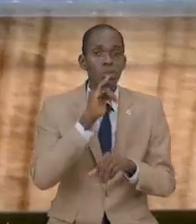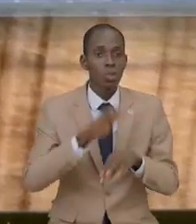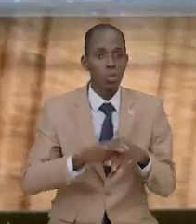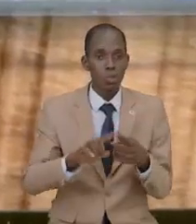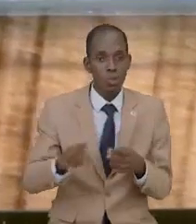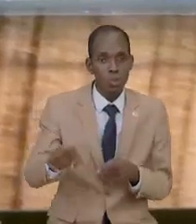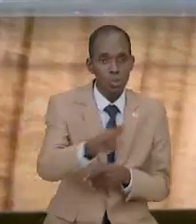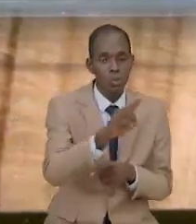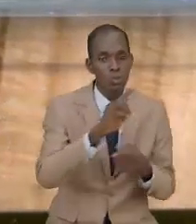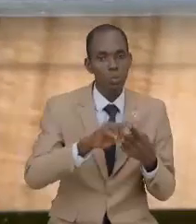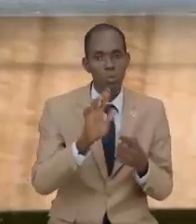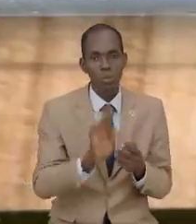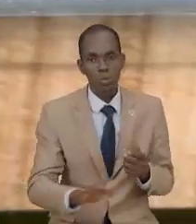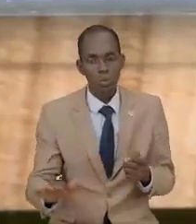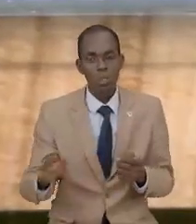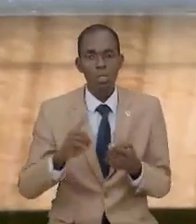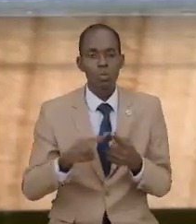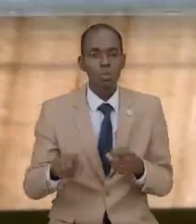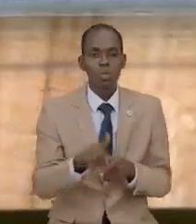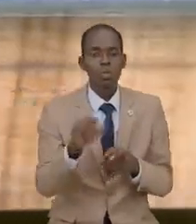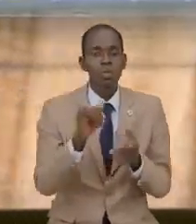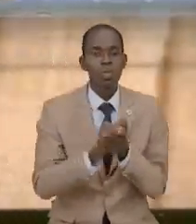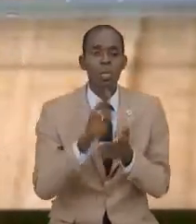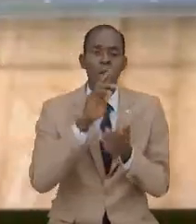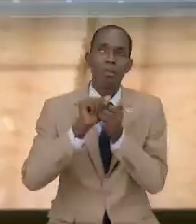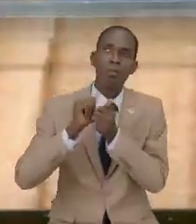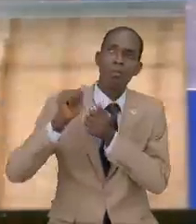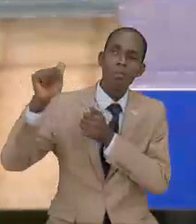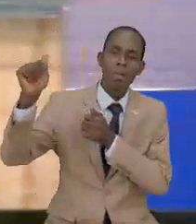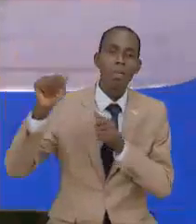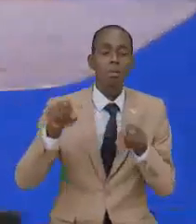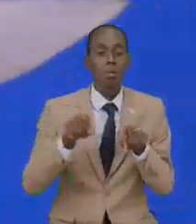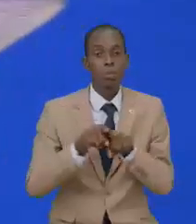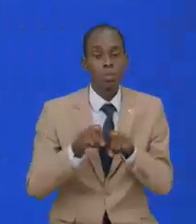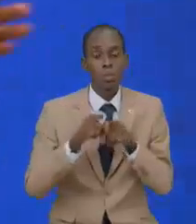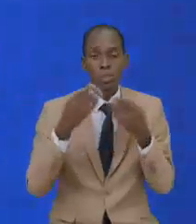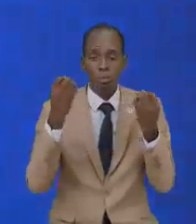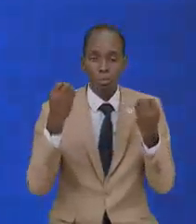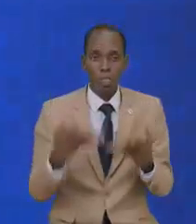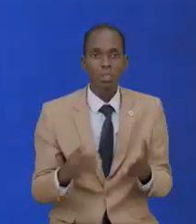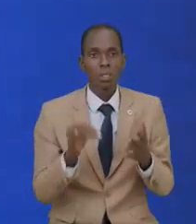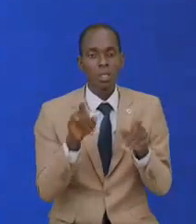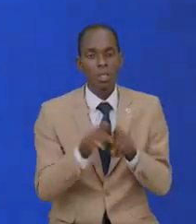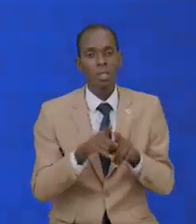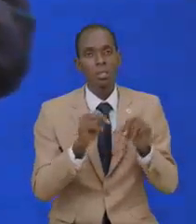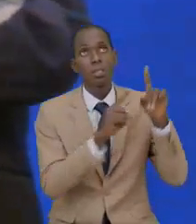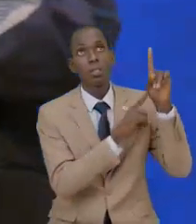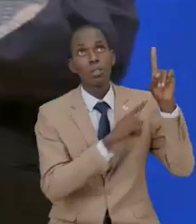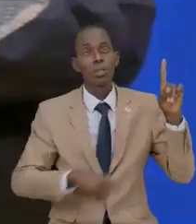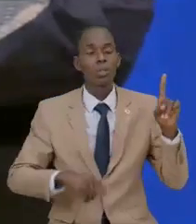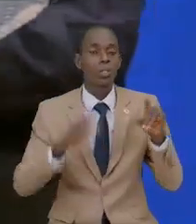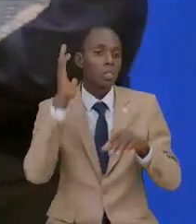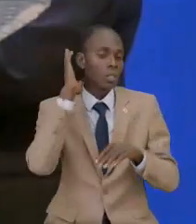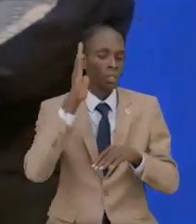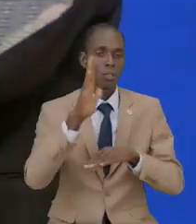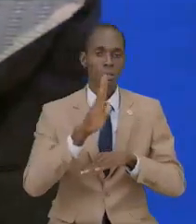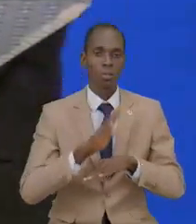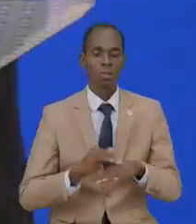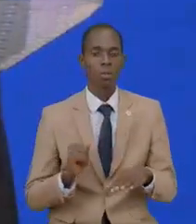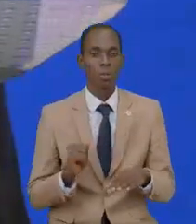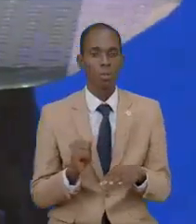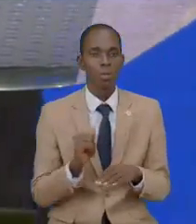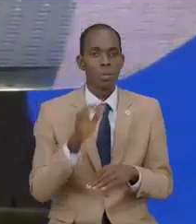your children and to them that are far off, even as many as the Lord our God shall call.